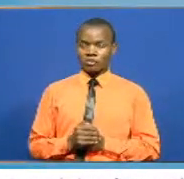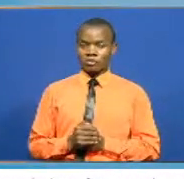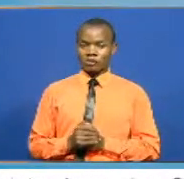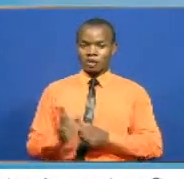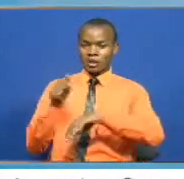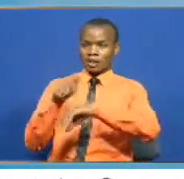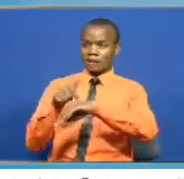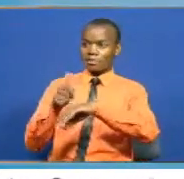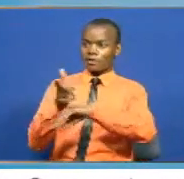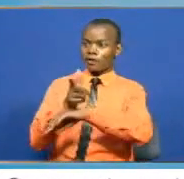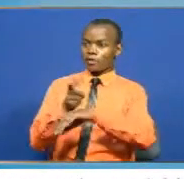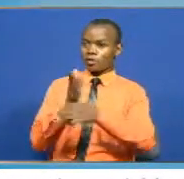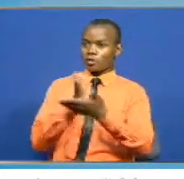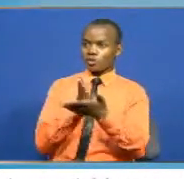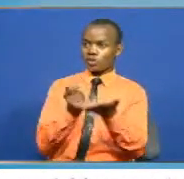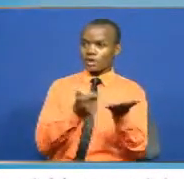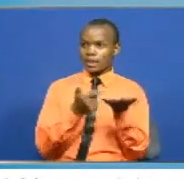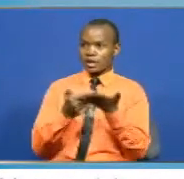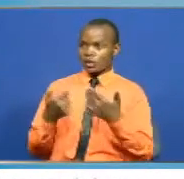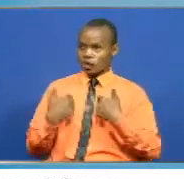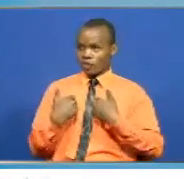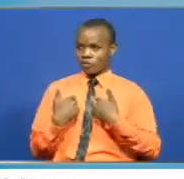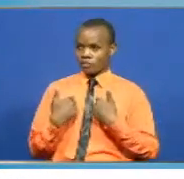with the video breakdown, it has brought a lot of